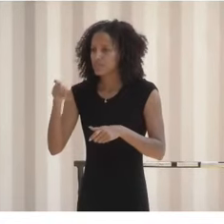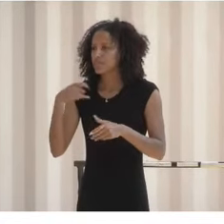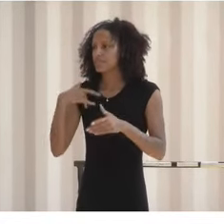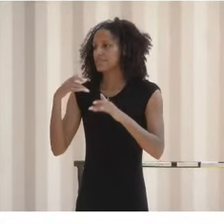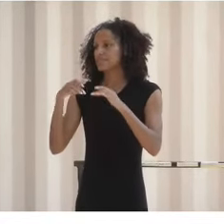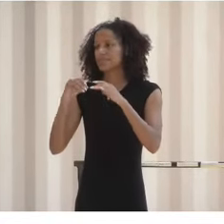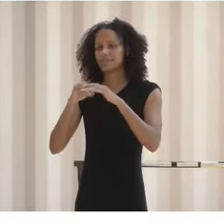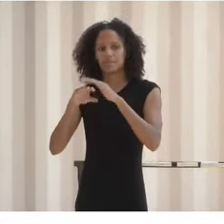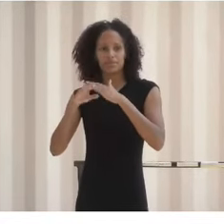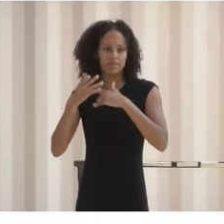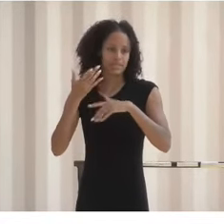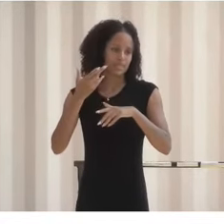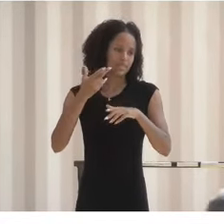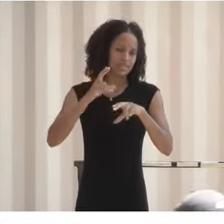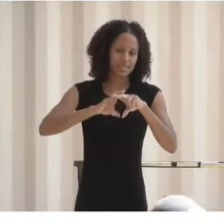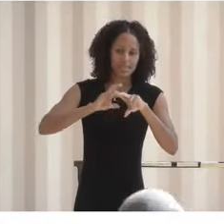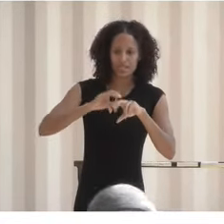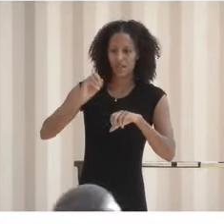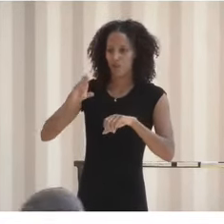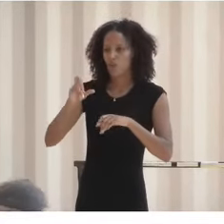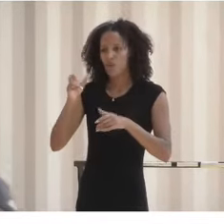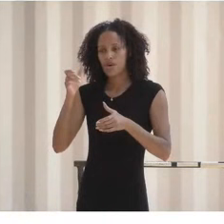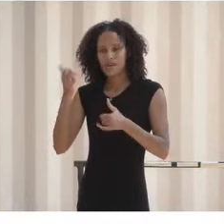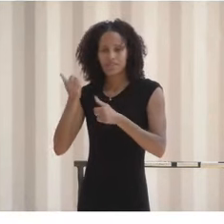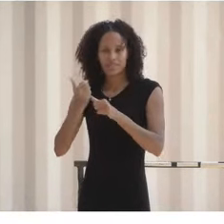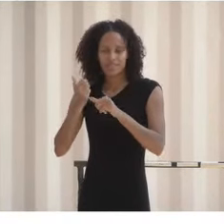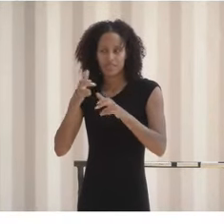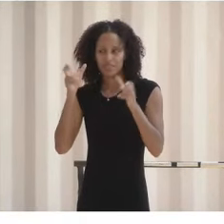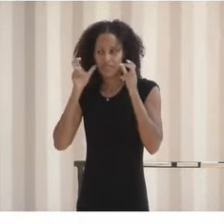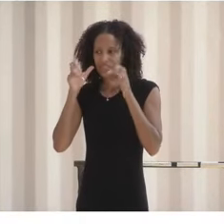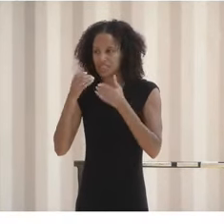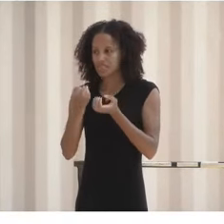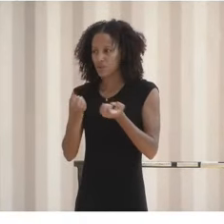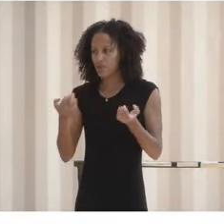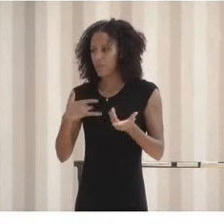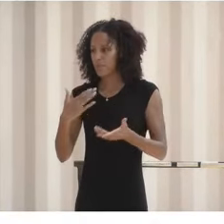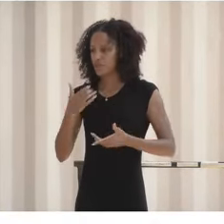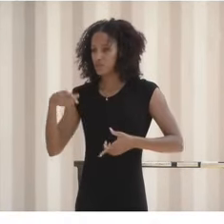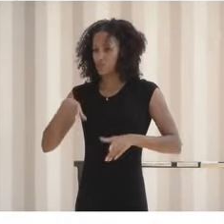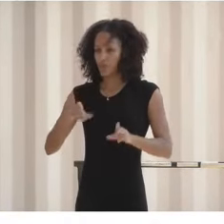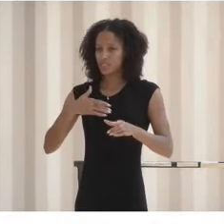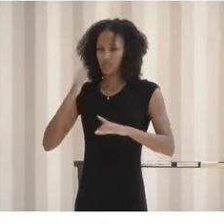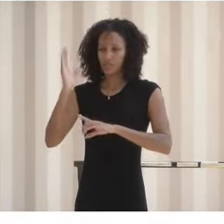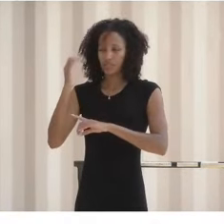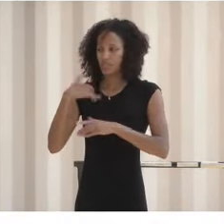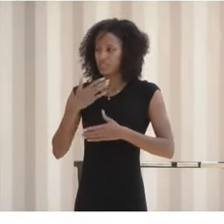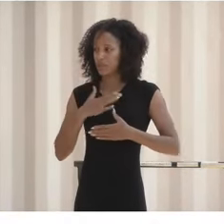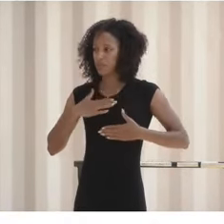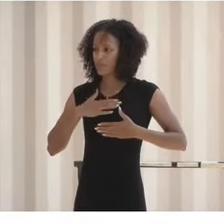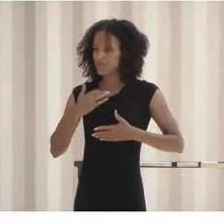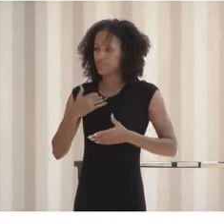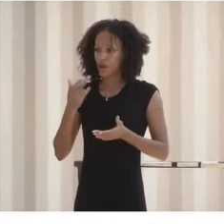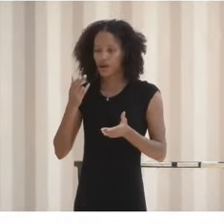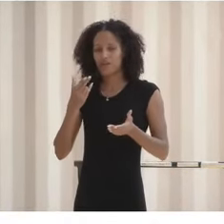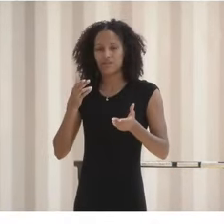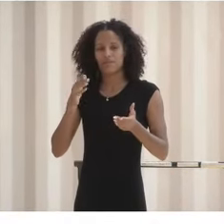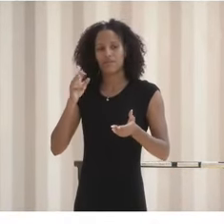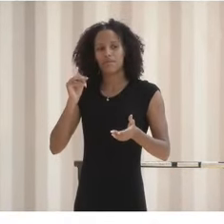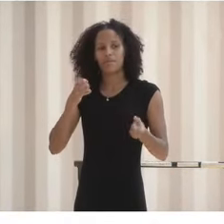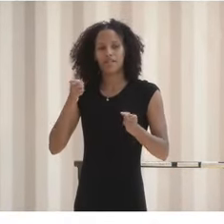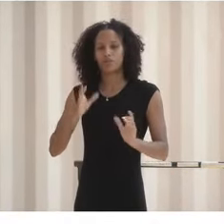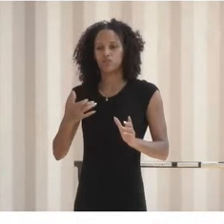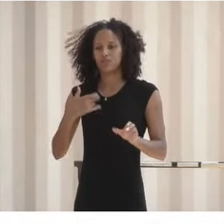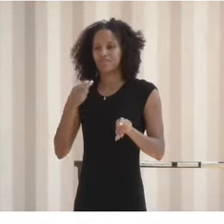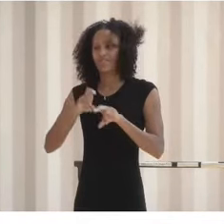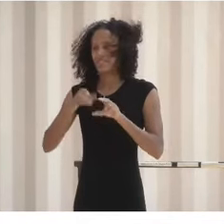need of accessible seating options or assistive listening devices during this presentation, please visit with our venue manager sitting right